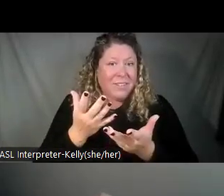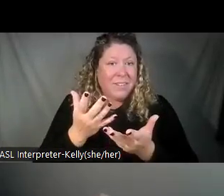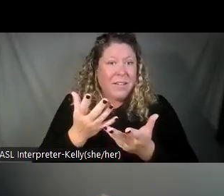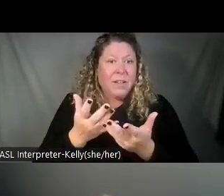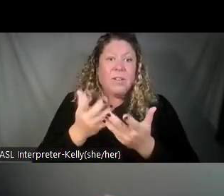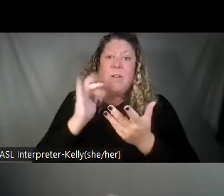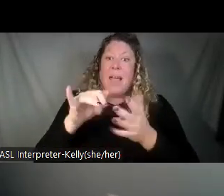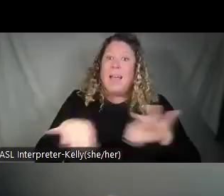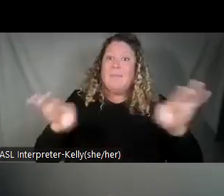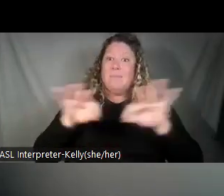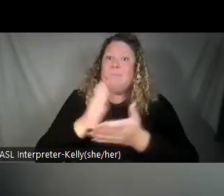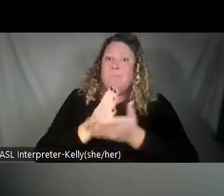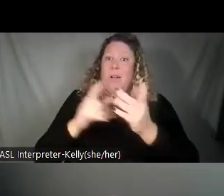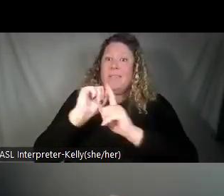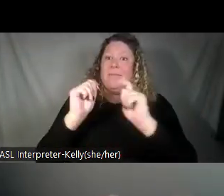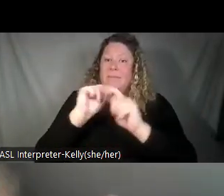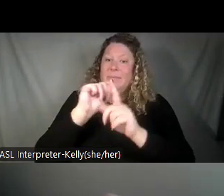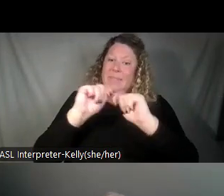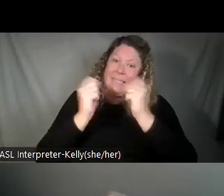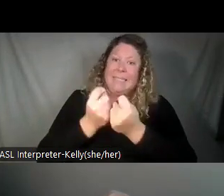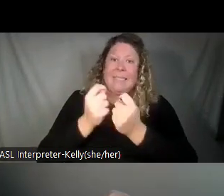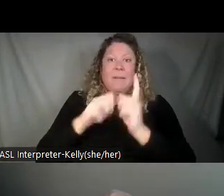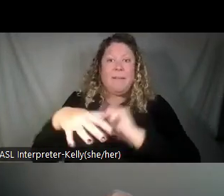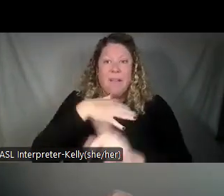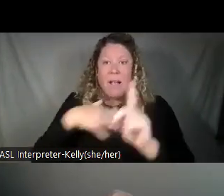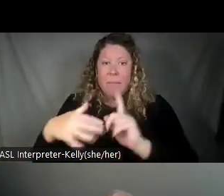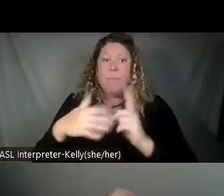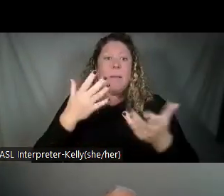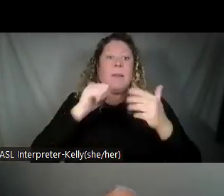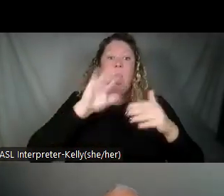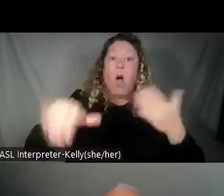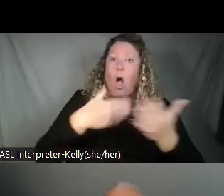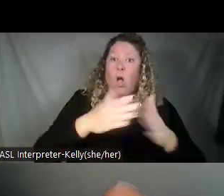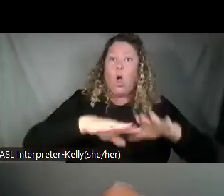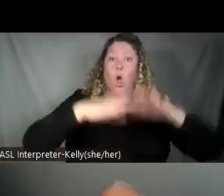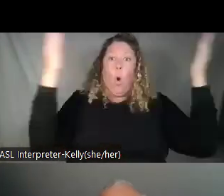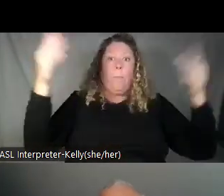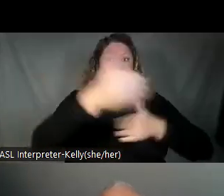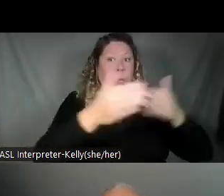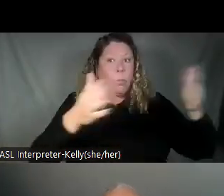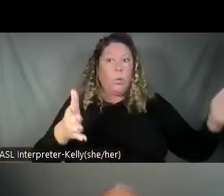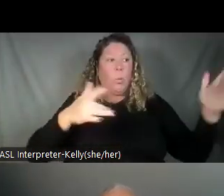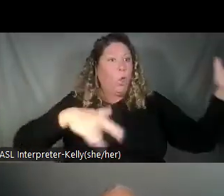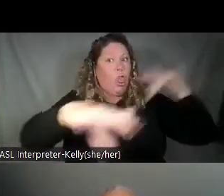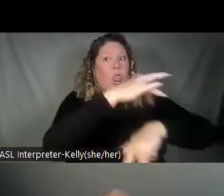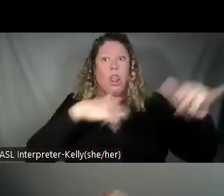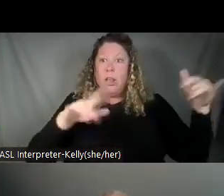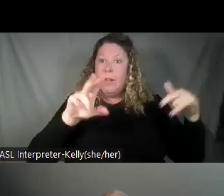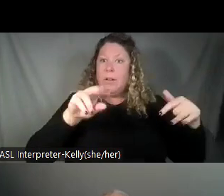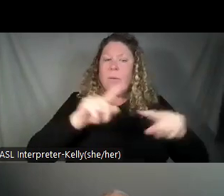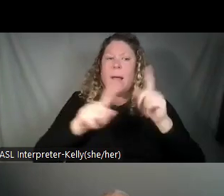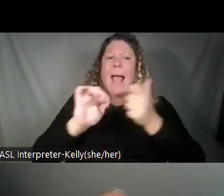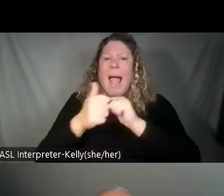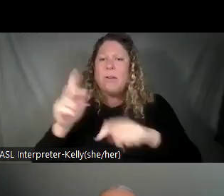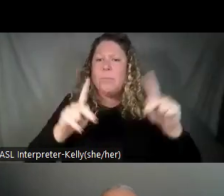environment. So instead of looking at putting people in an open room, look at the environment of how people are interacting with each